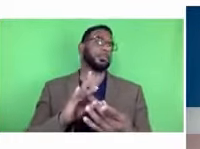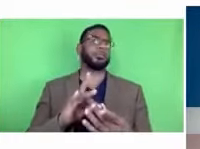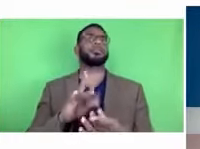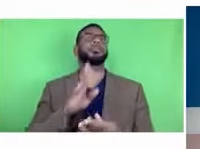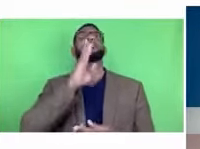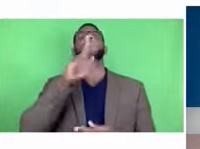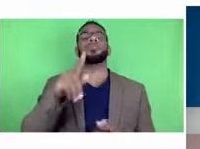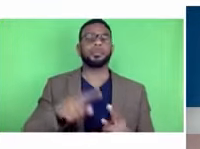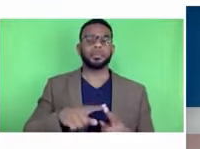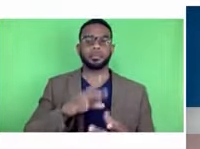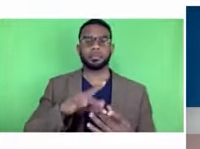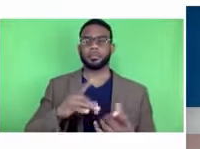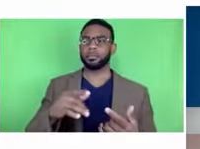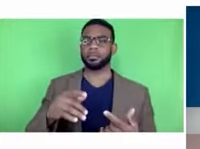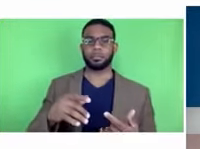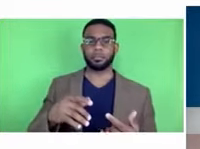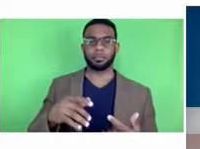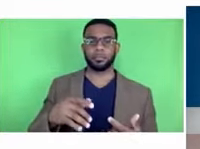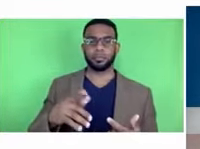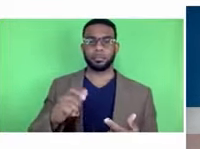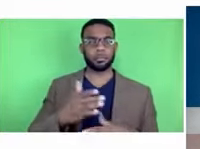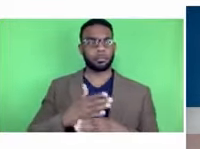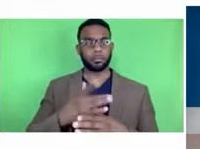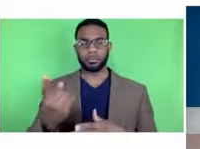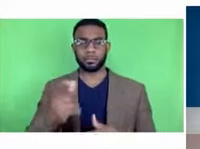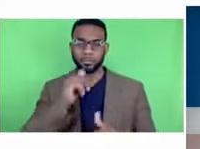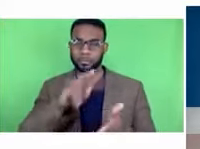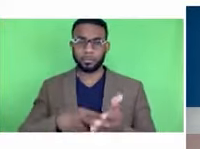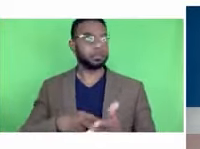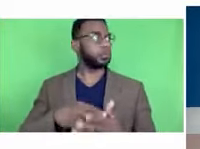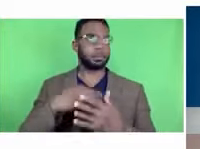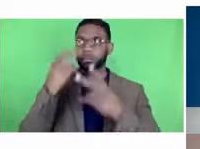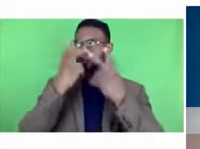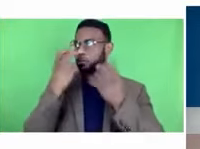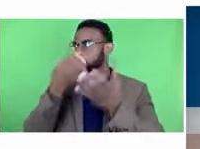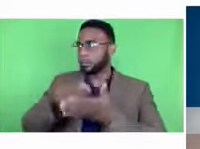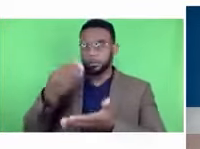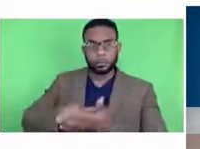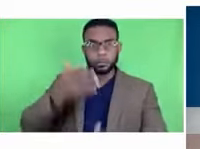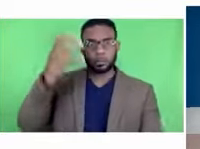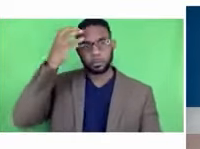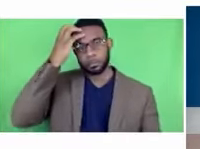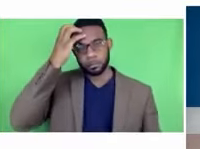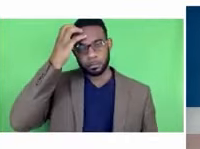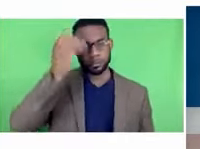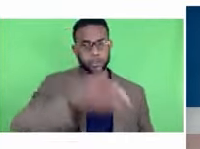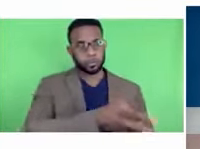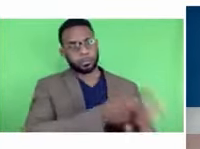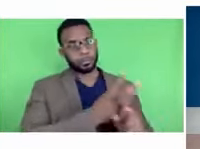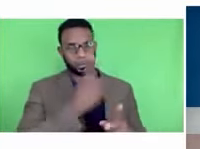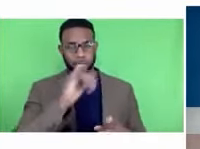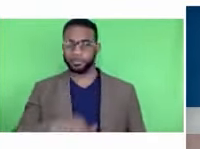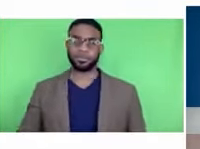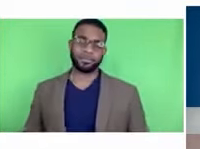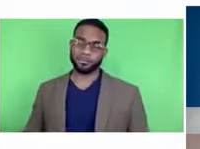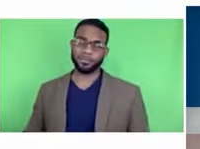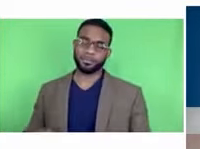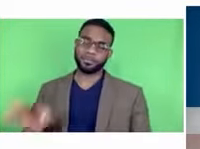up to say, or to disclose something doesn't necessarily mean you need to take out a new bank loan. It's